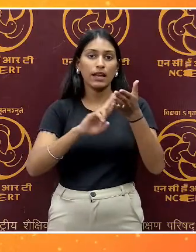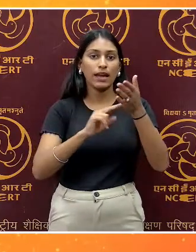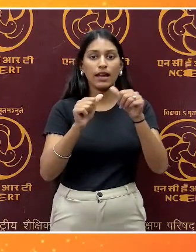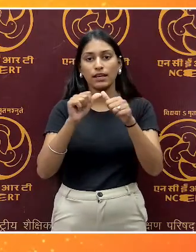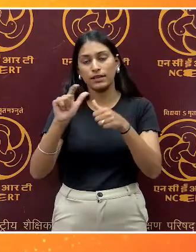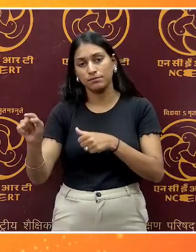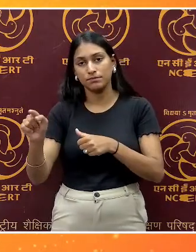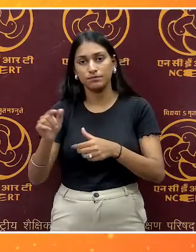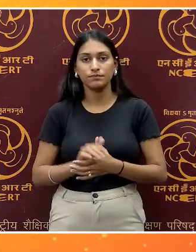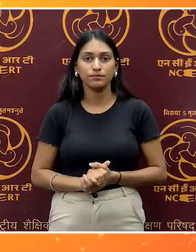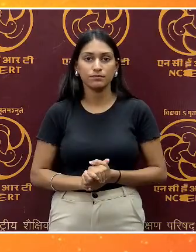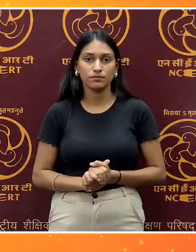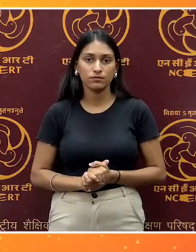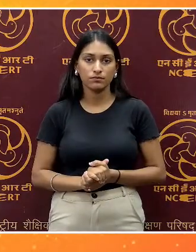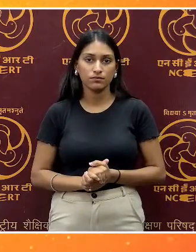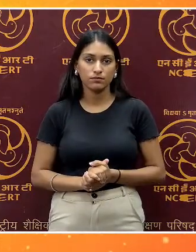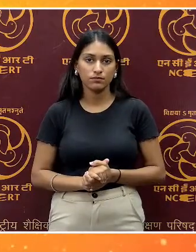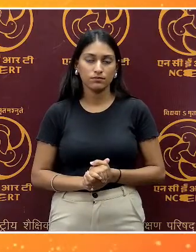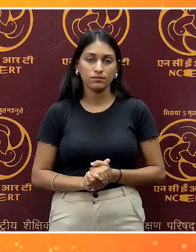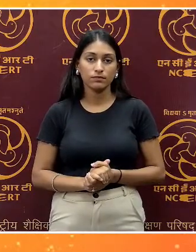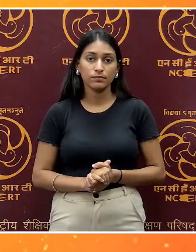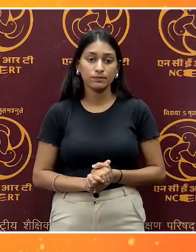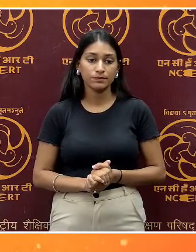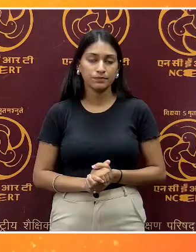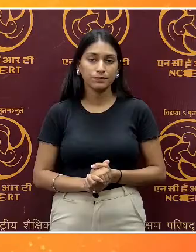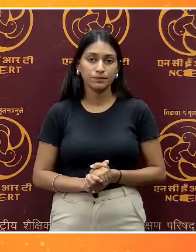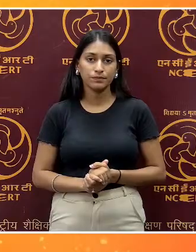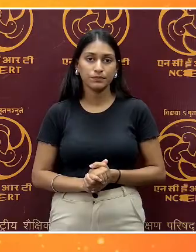Now, multiplication of a vector with a real number.